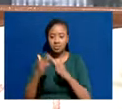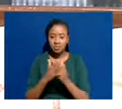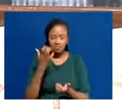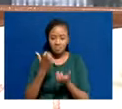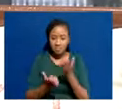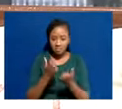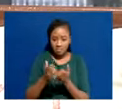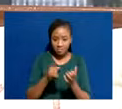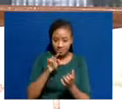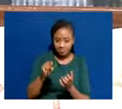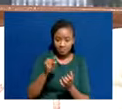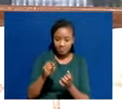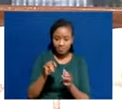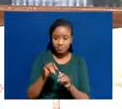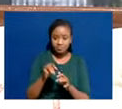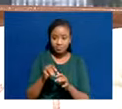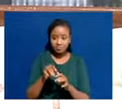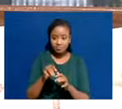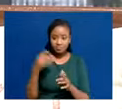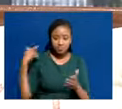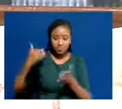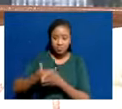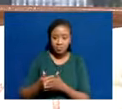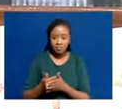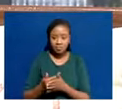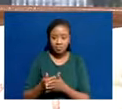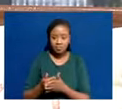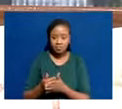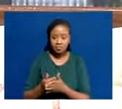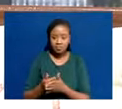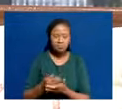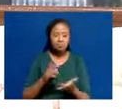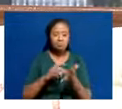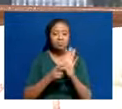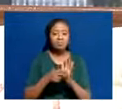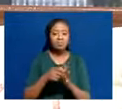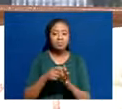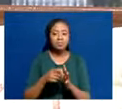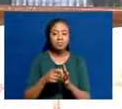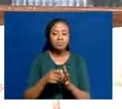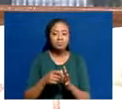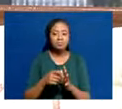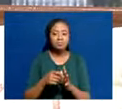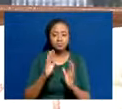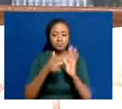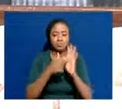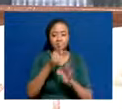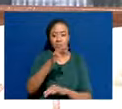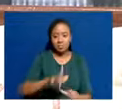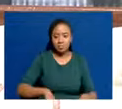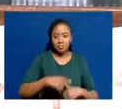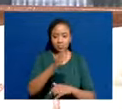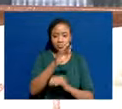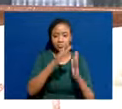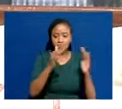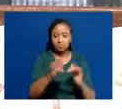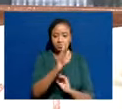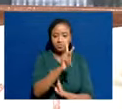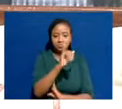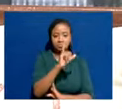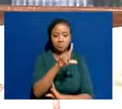sectional properties. Instead of just paying rates on improve, so you're, let's say Kileleshwa. Yeah. These old houses that